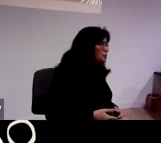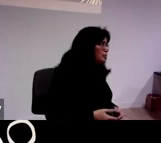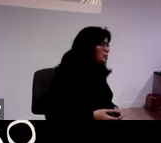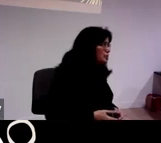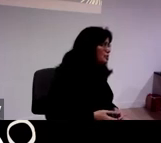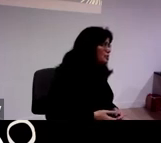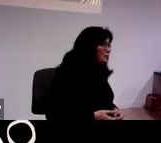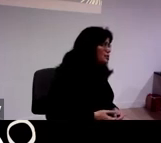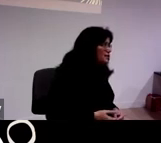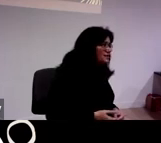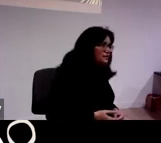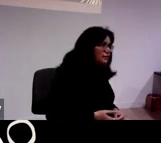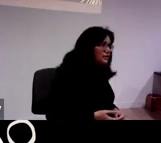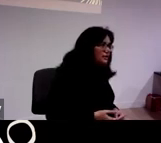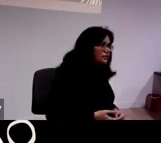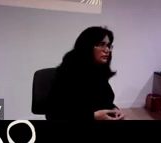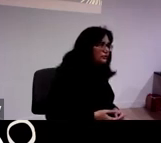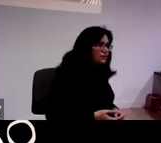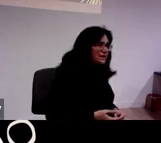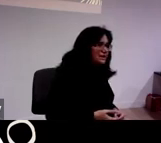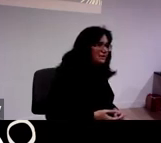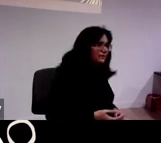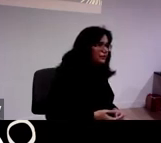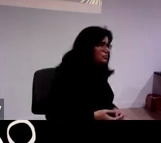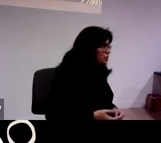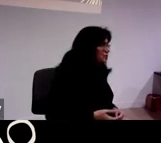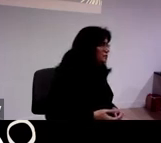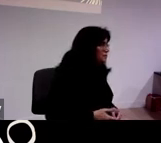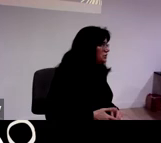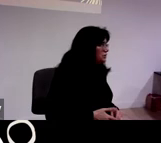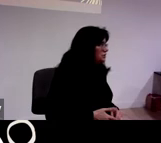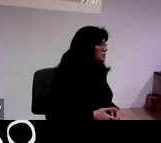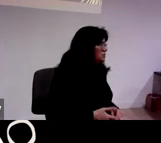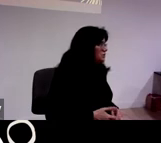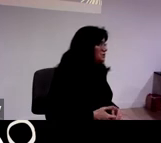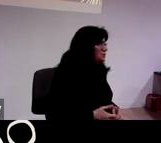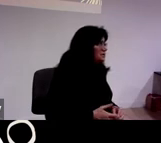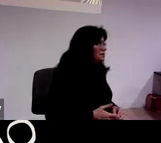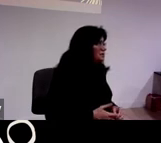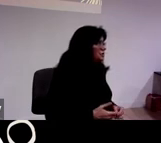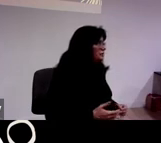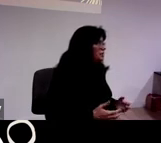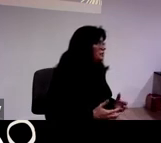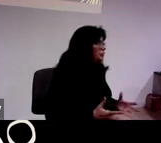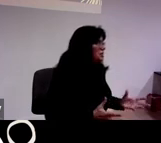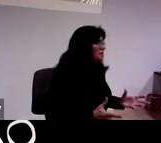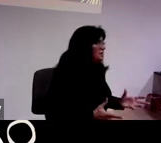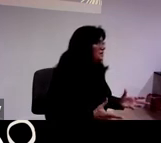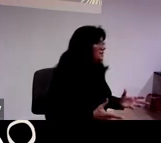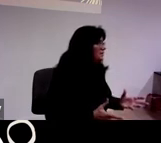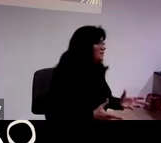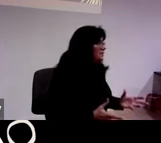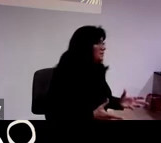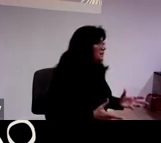for Aboriginal people. The consideration of not taking the spawning fish, the consideration of not